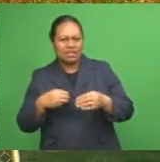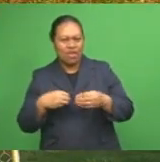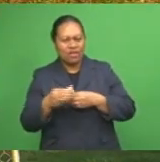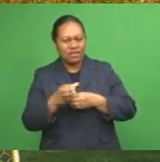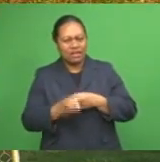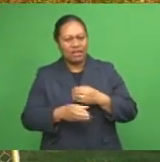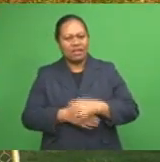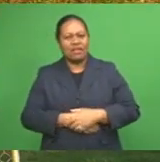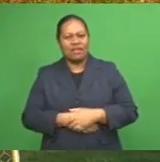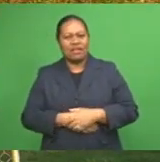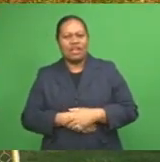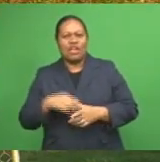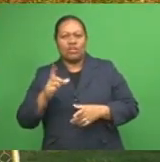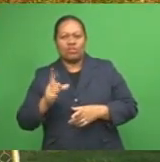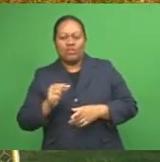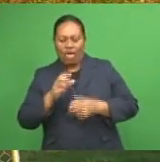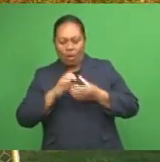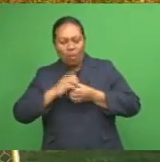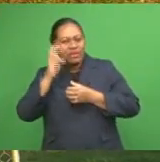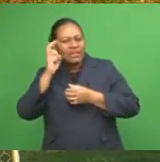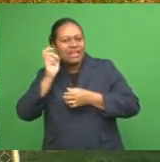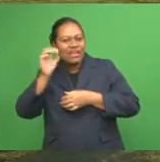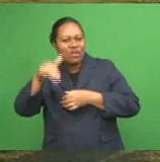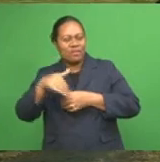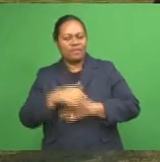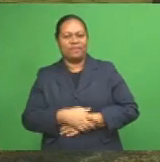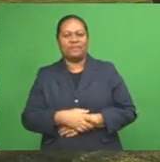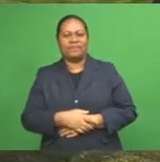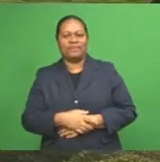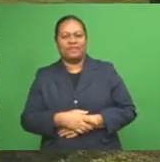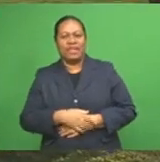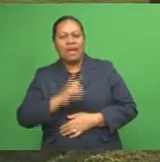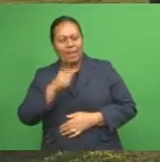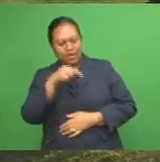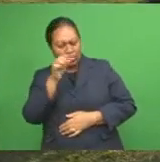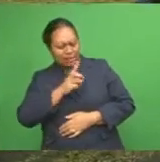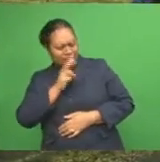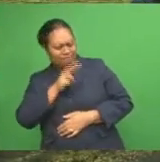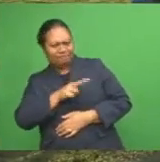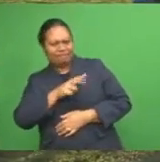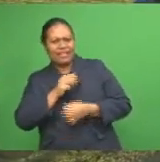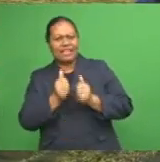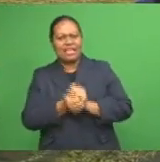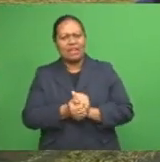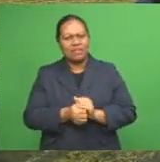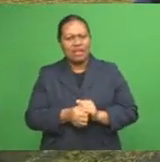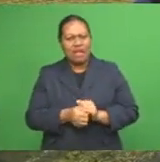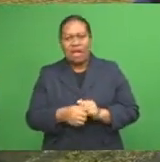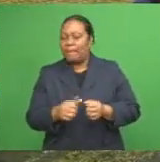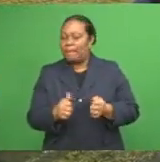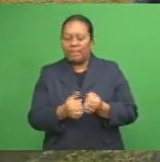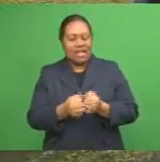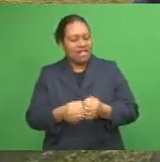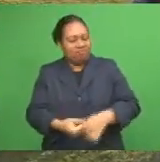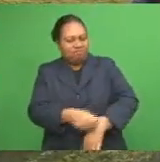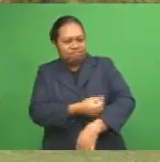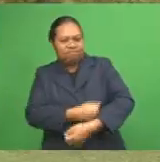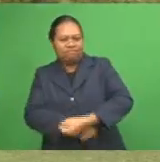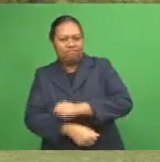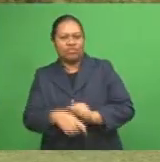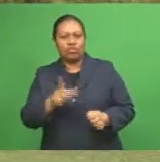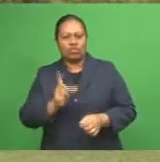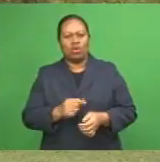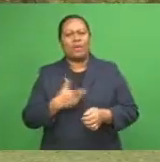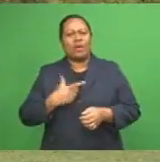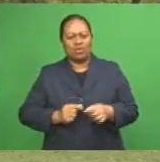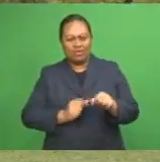doing their own training at home. But all in all, after looking at the game today, we have so much to work on, because this